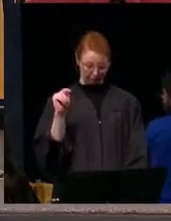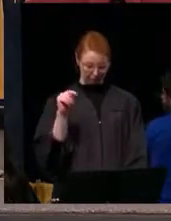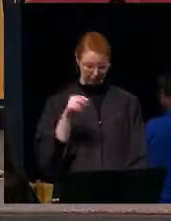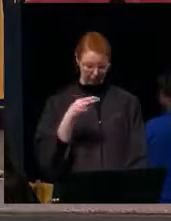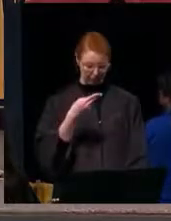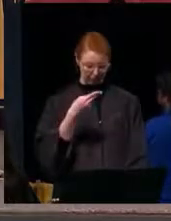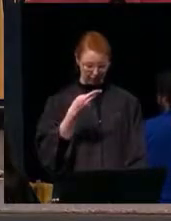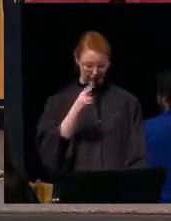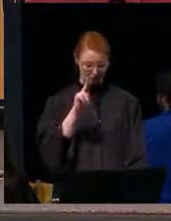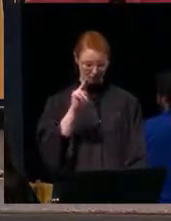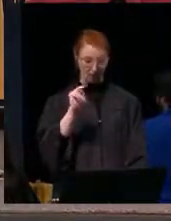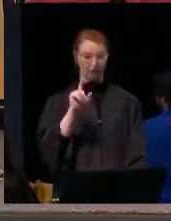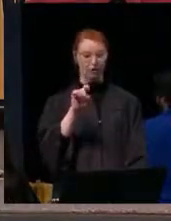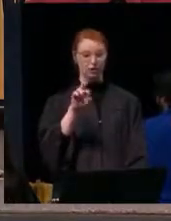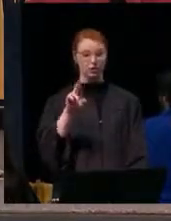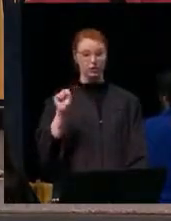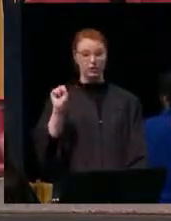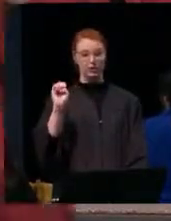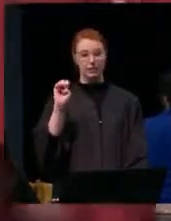Hunter Sebestel.